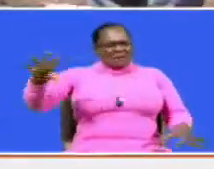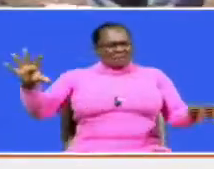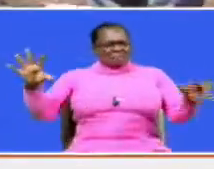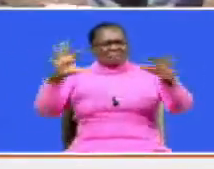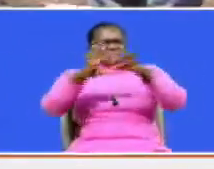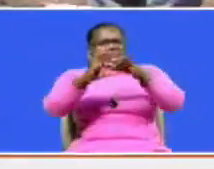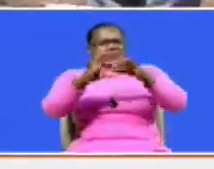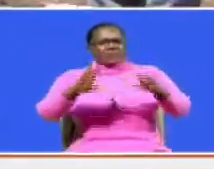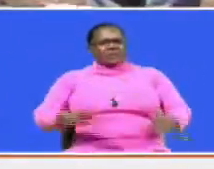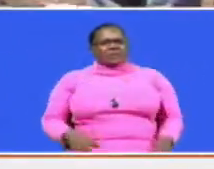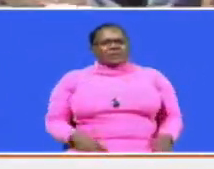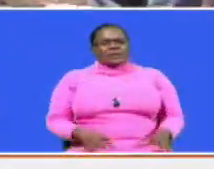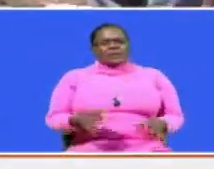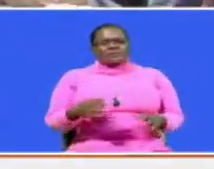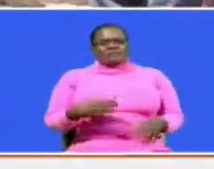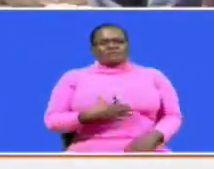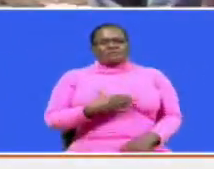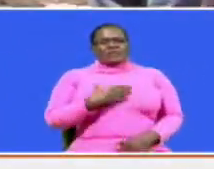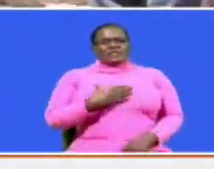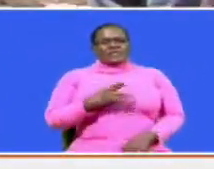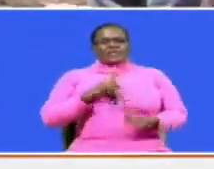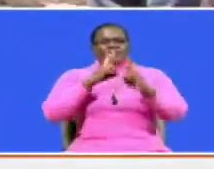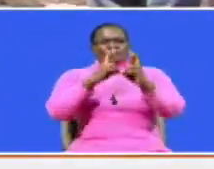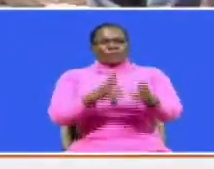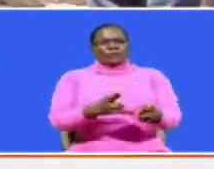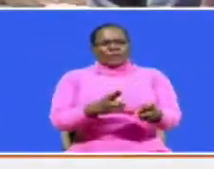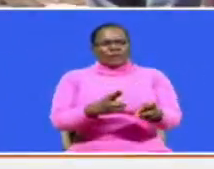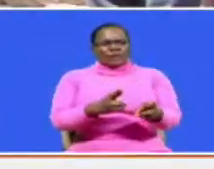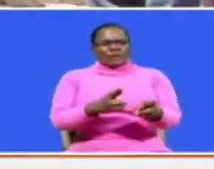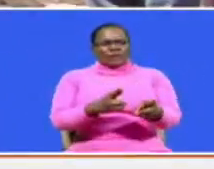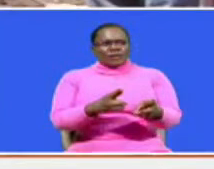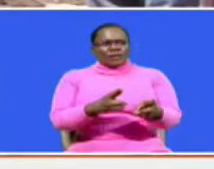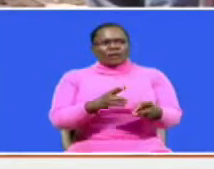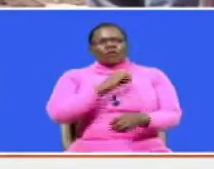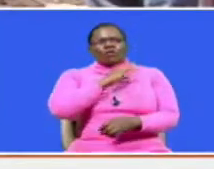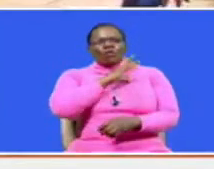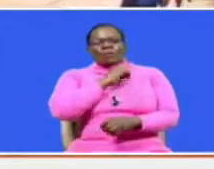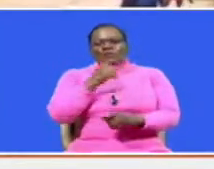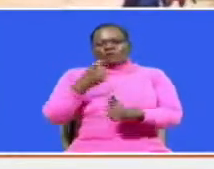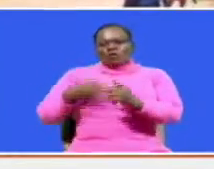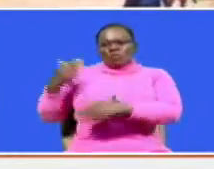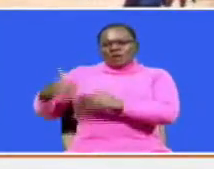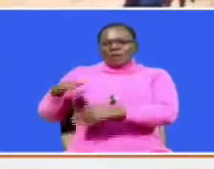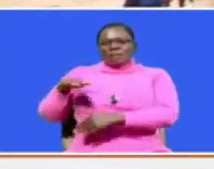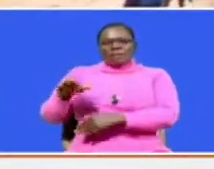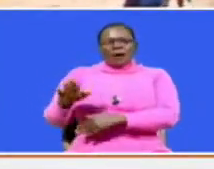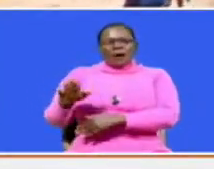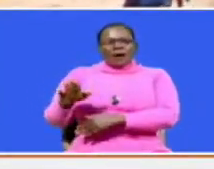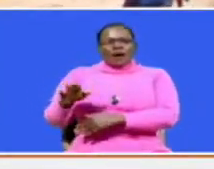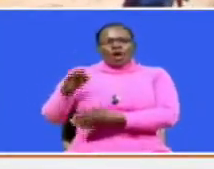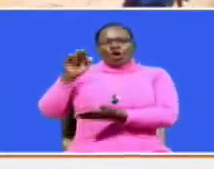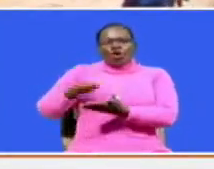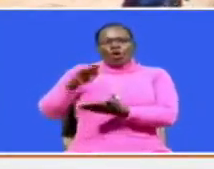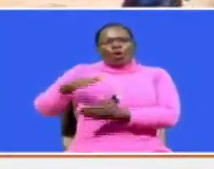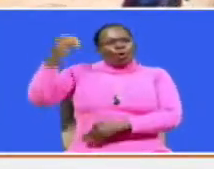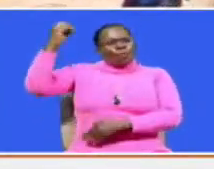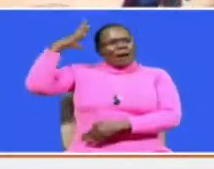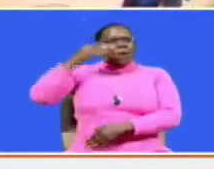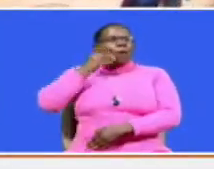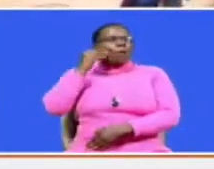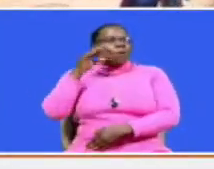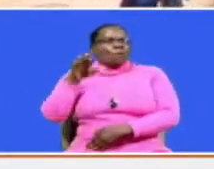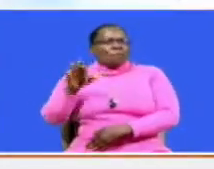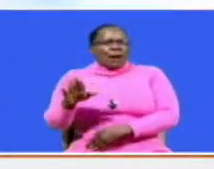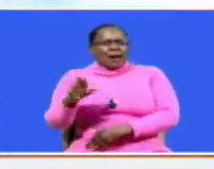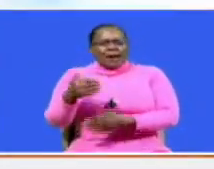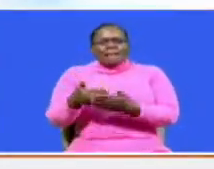illegally connected. The visit had reportedly been prompted by an outcry from neighbors claiming low voltage power in their homes.